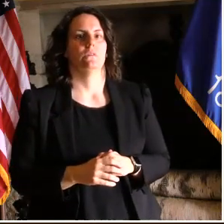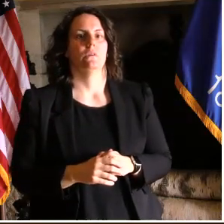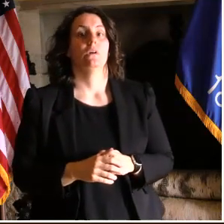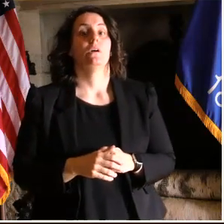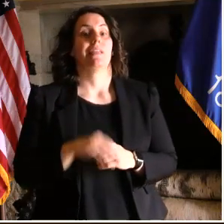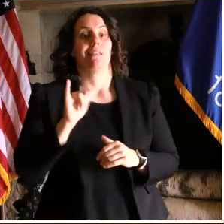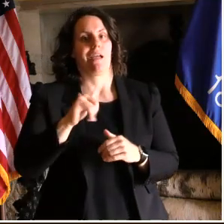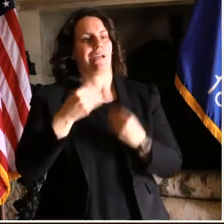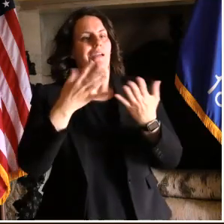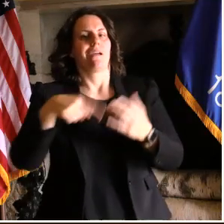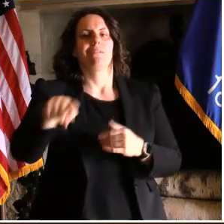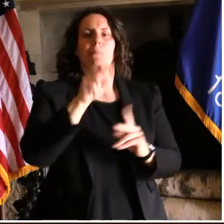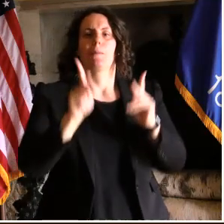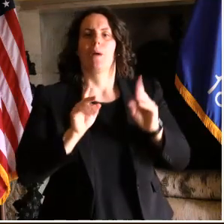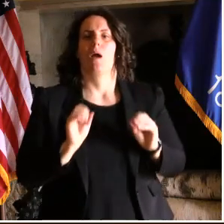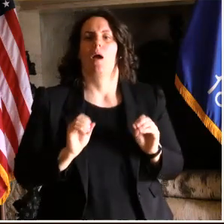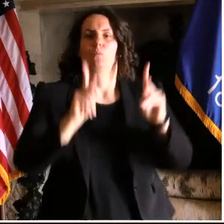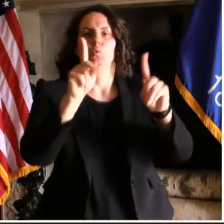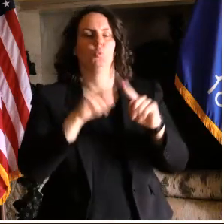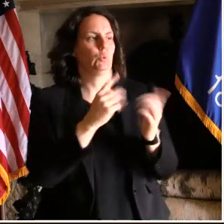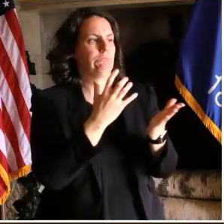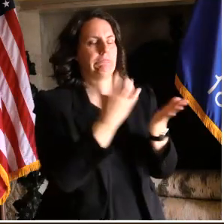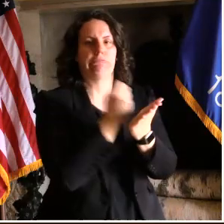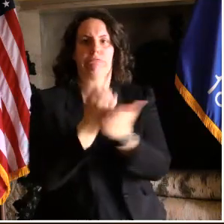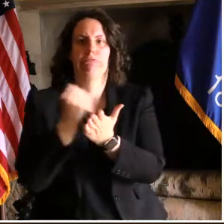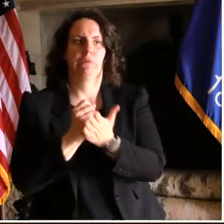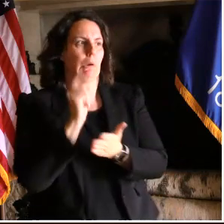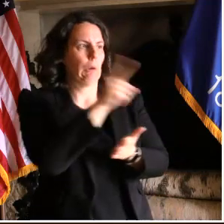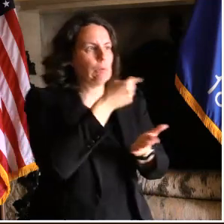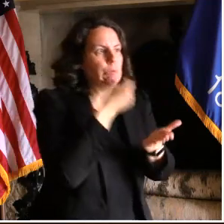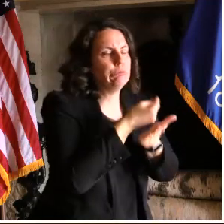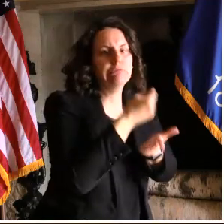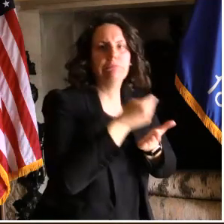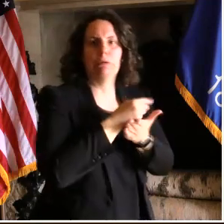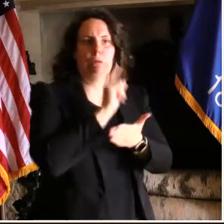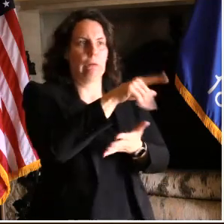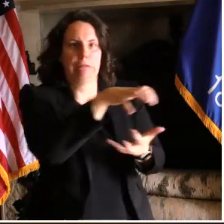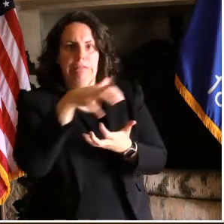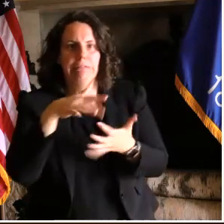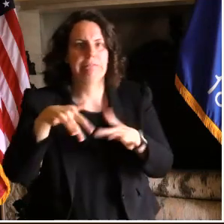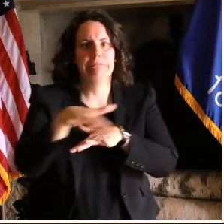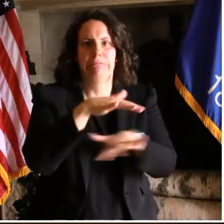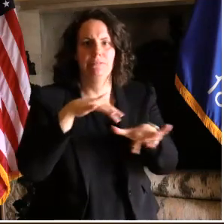But the dates and time when it's effective, when